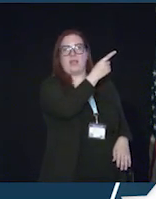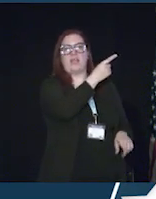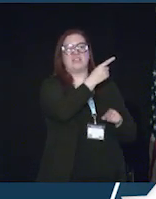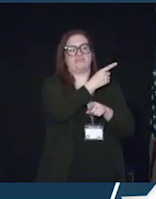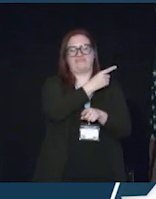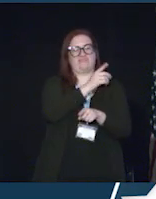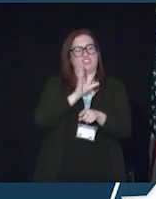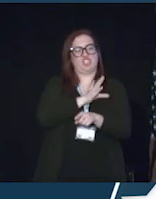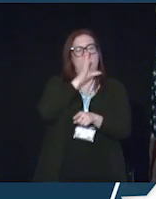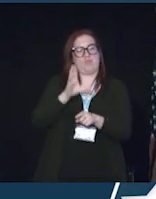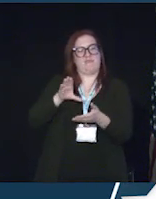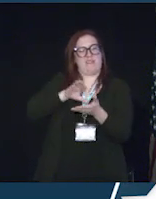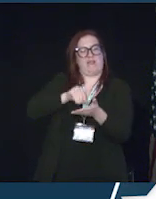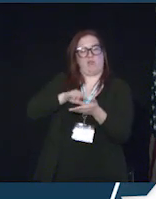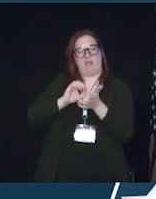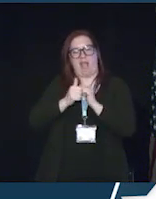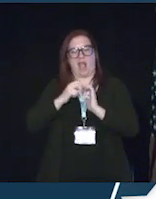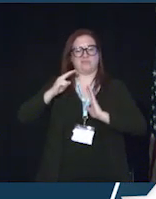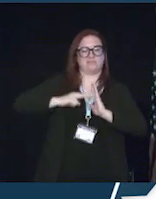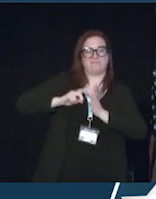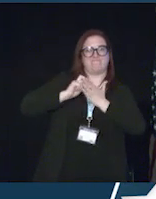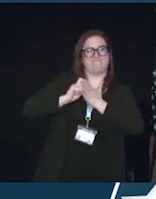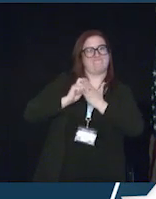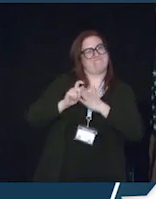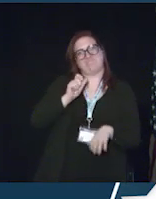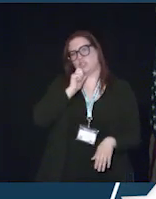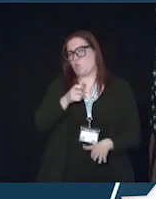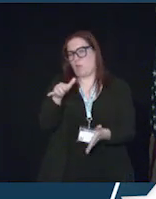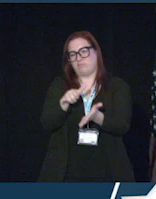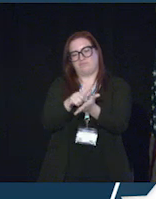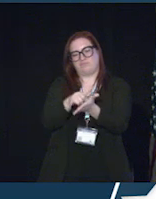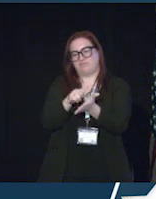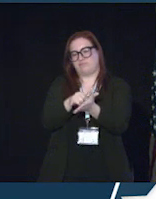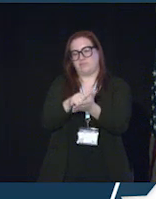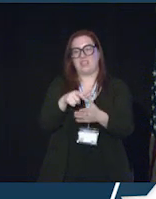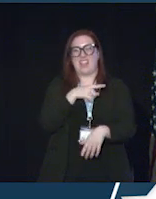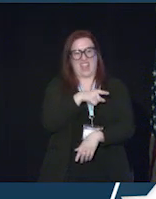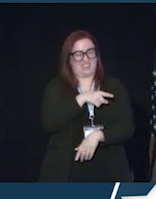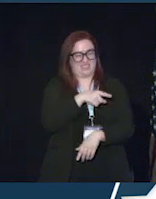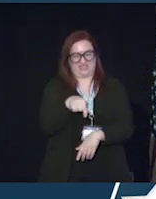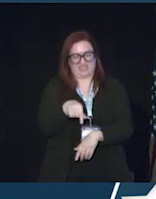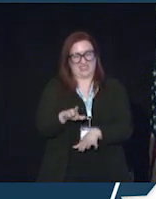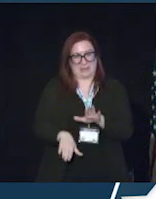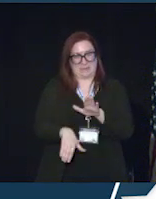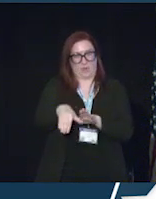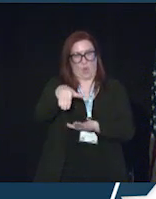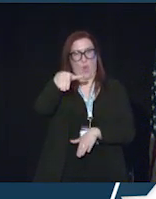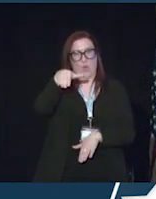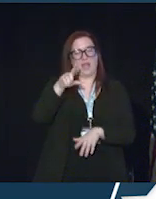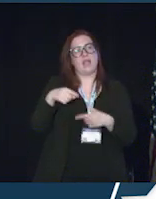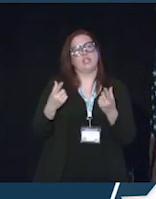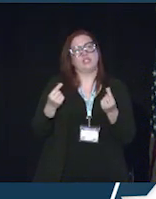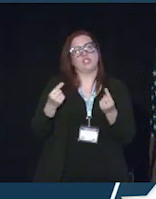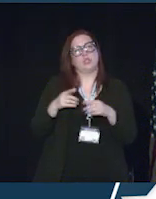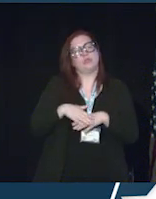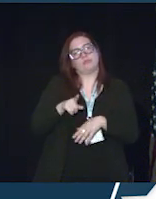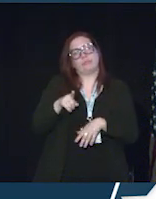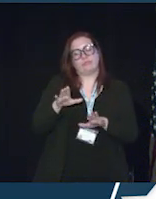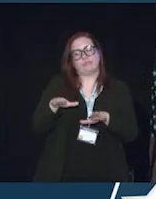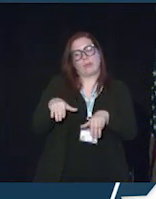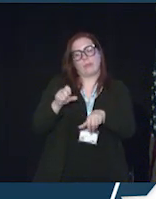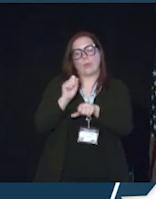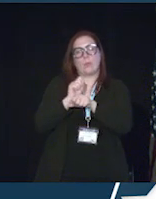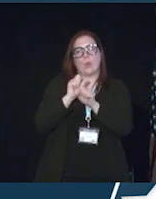never learn to read or write, and that when I was older, I would work in a sheltered workshop